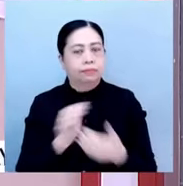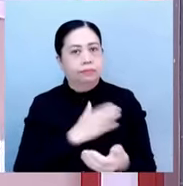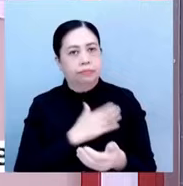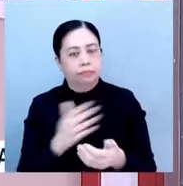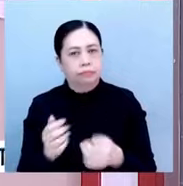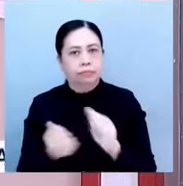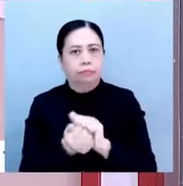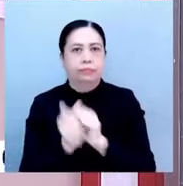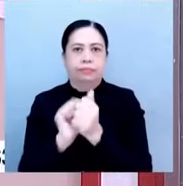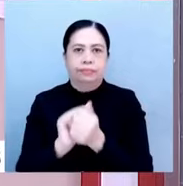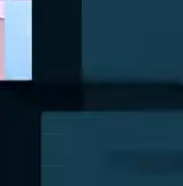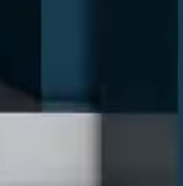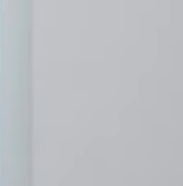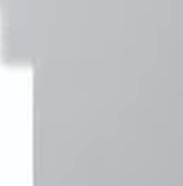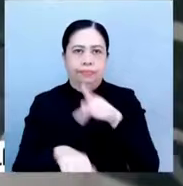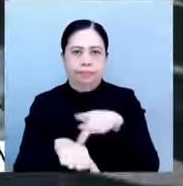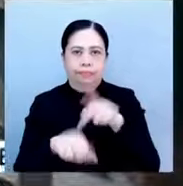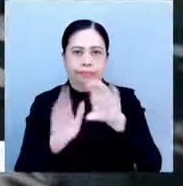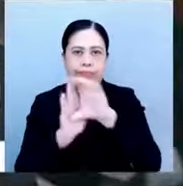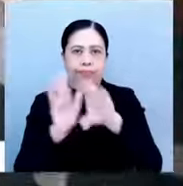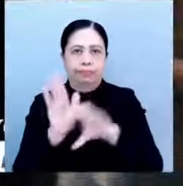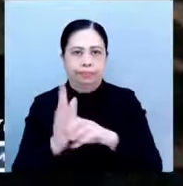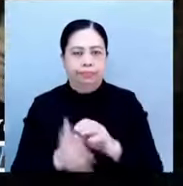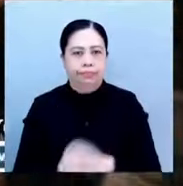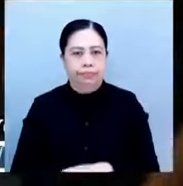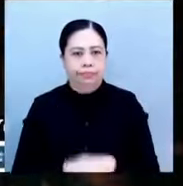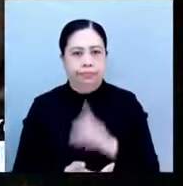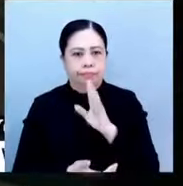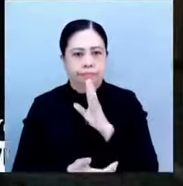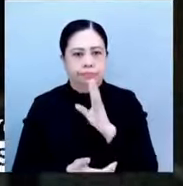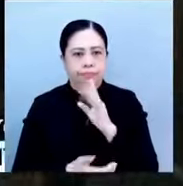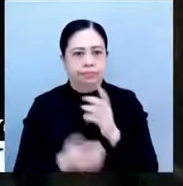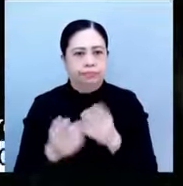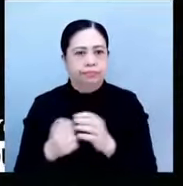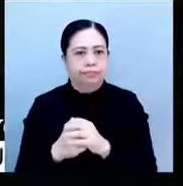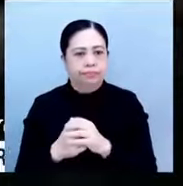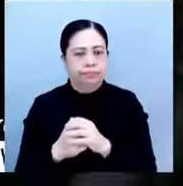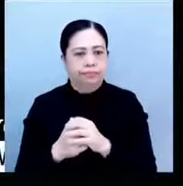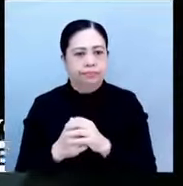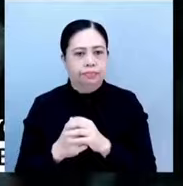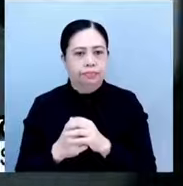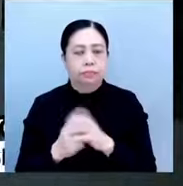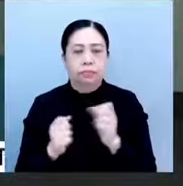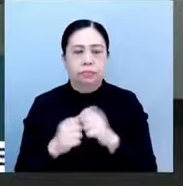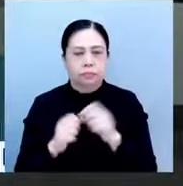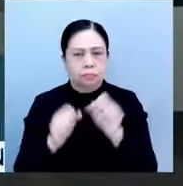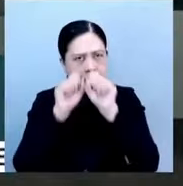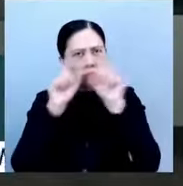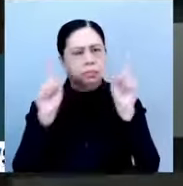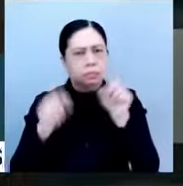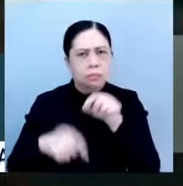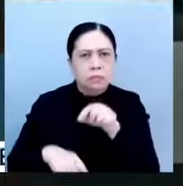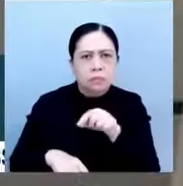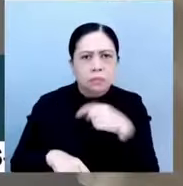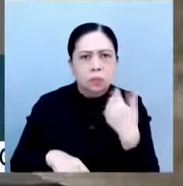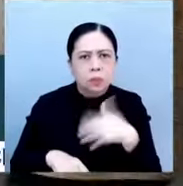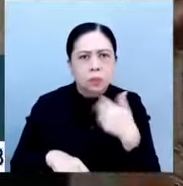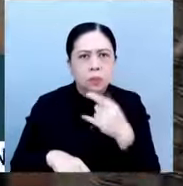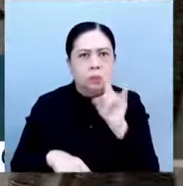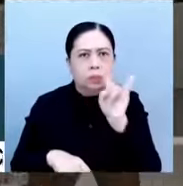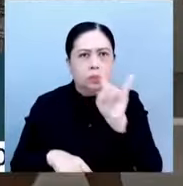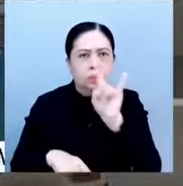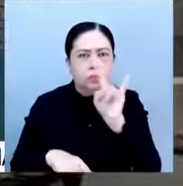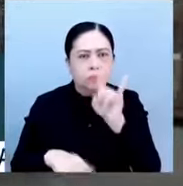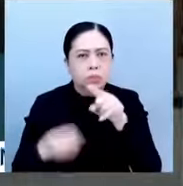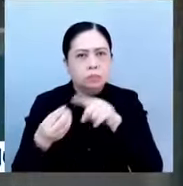Constitution. Pangako nila pagsulong. Pero sa television viewers were surprised to see this paid advertisement Tuesday